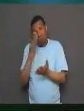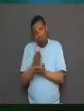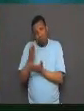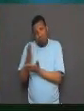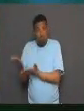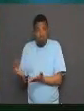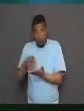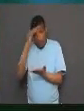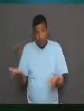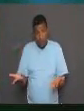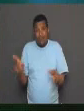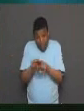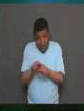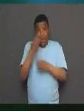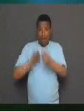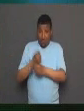In the same year,